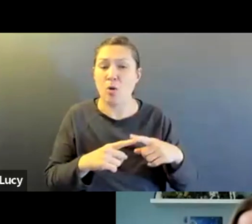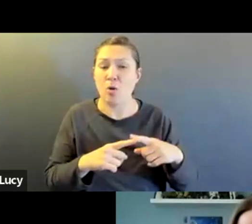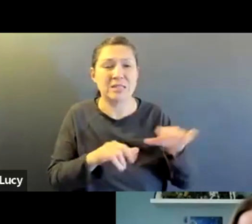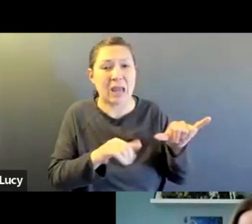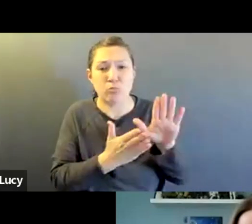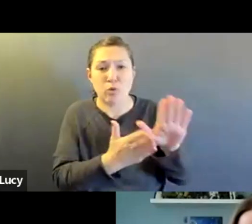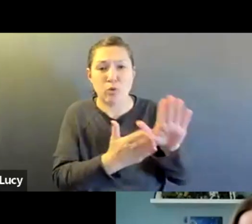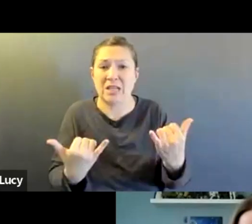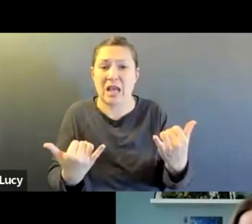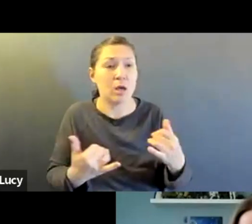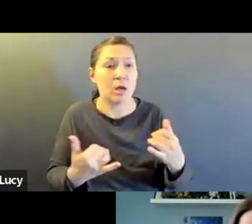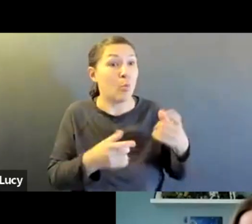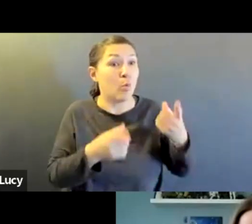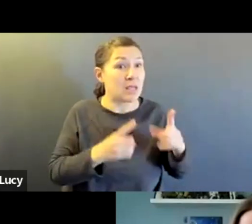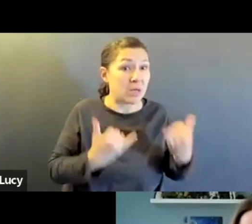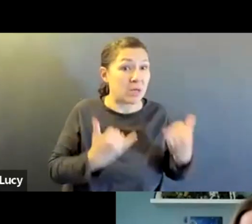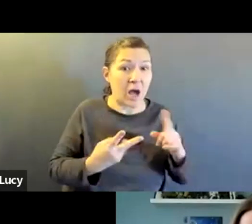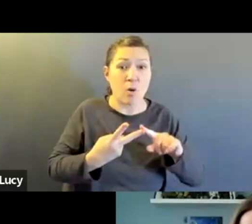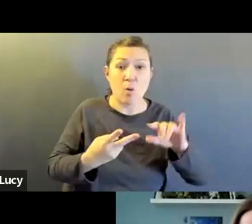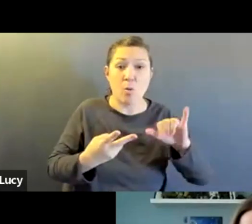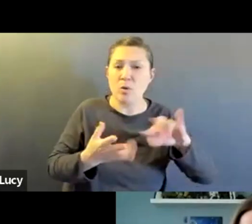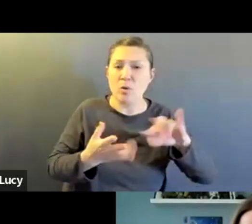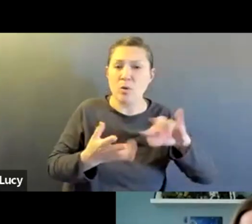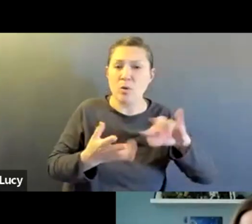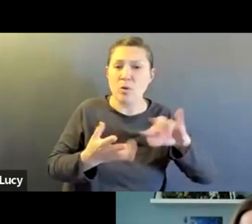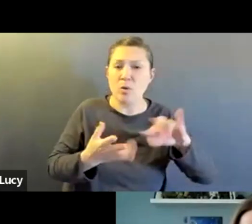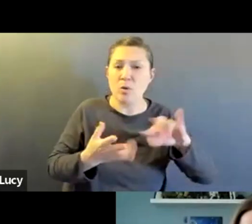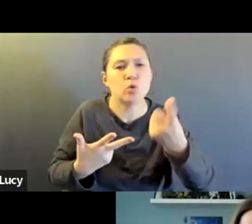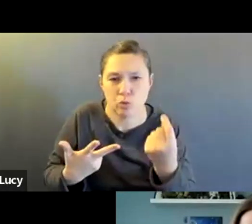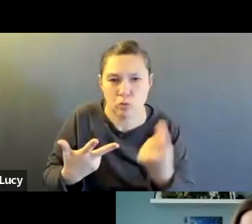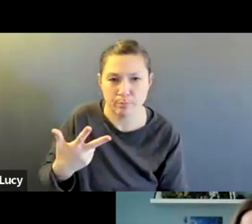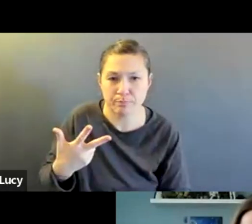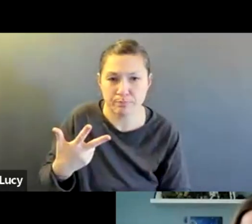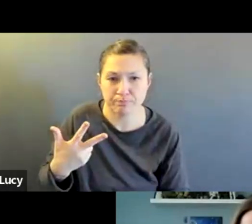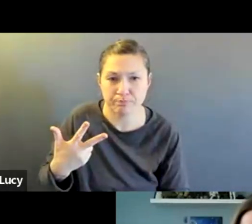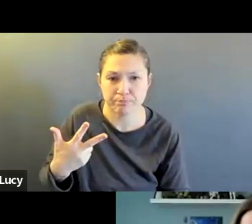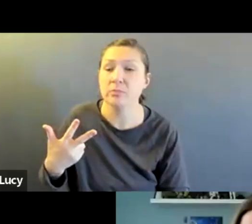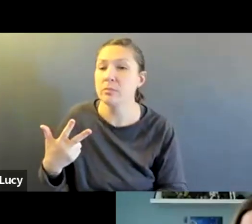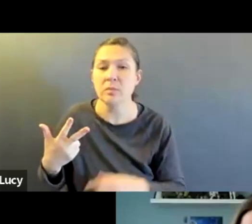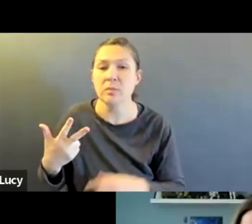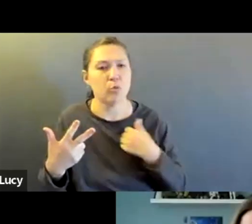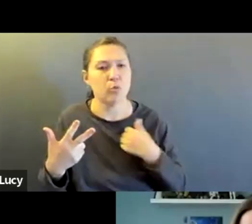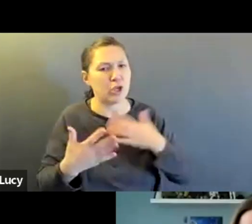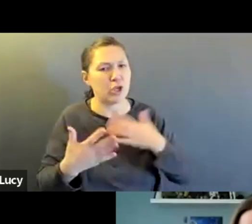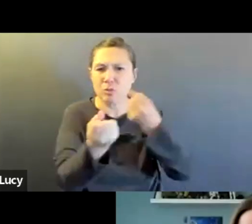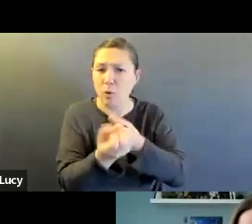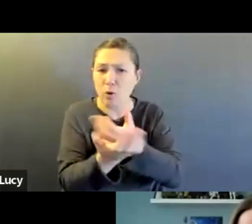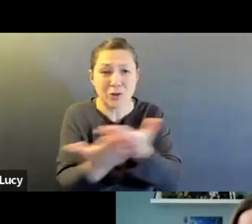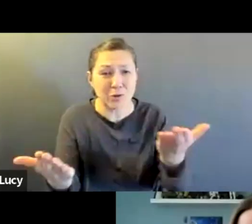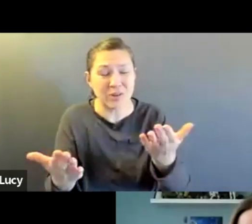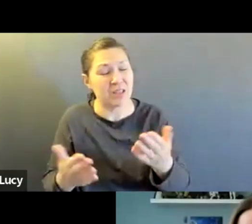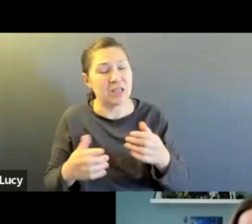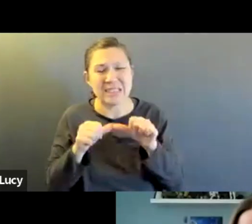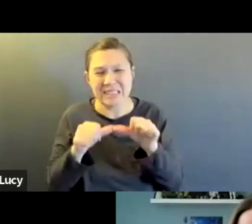what it means, and what you can do about it. We're here with you. We are united with you. Stay strong. We are gonna